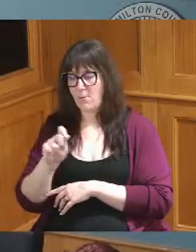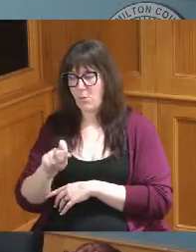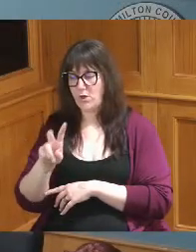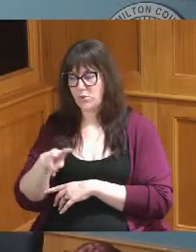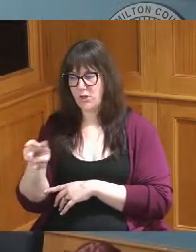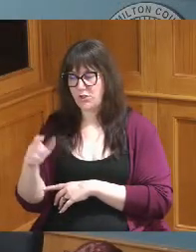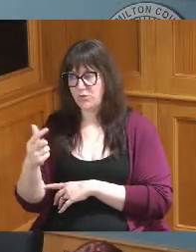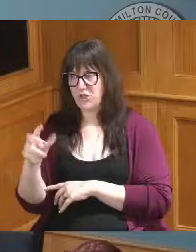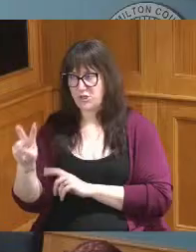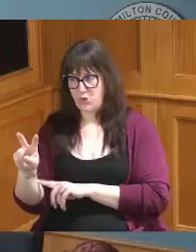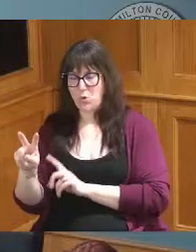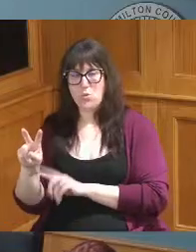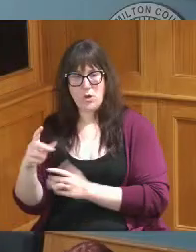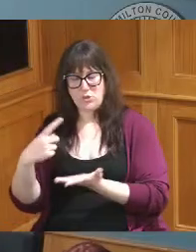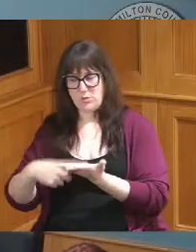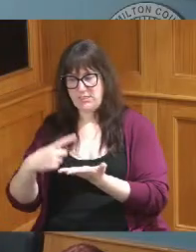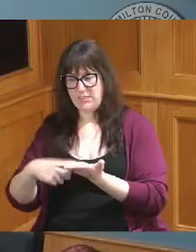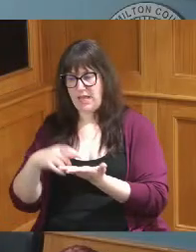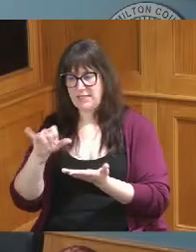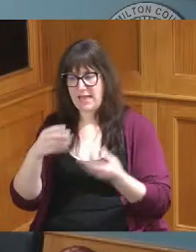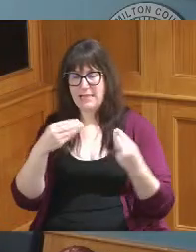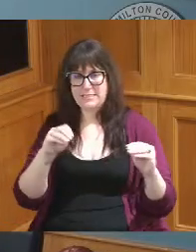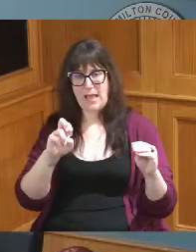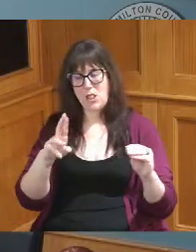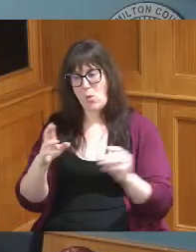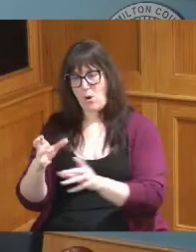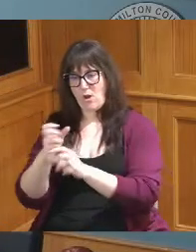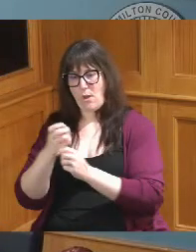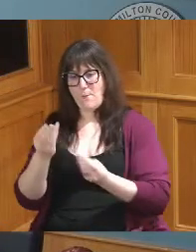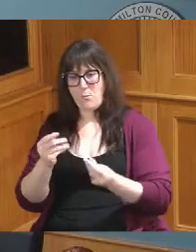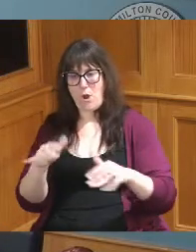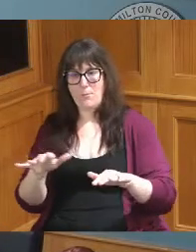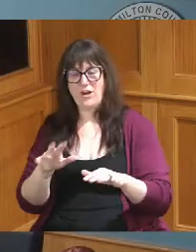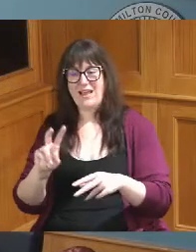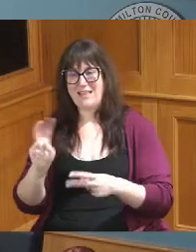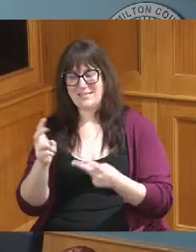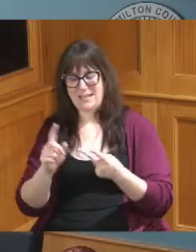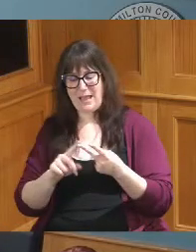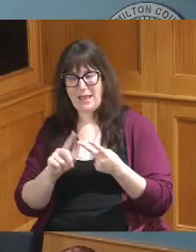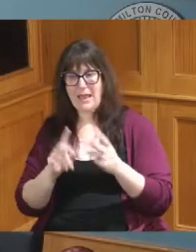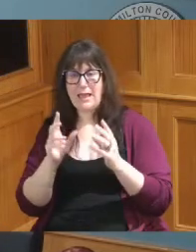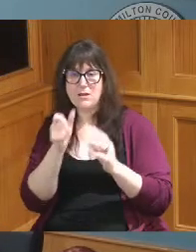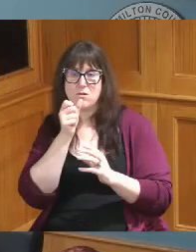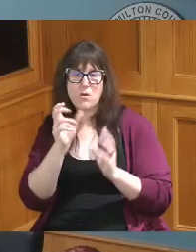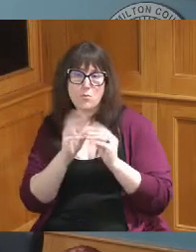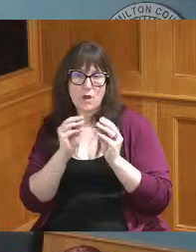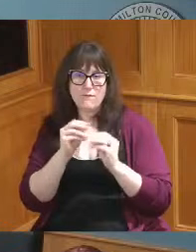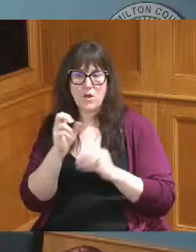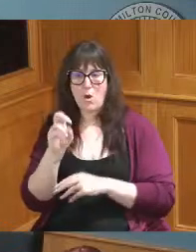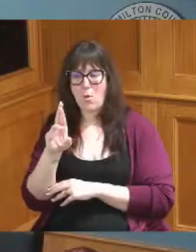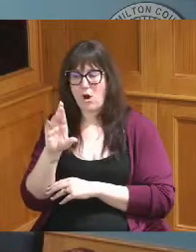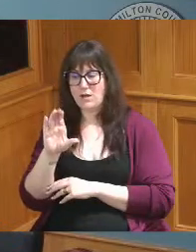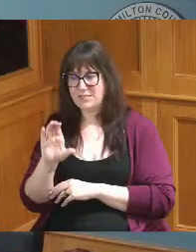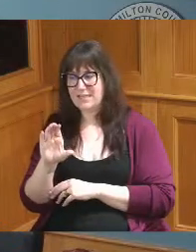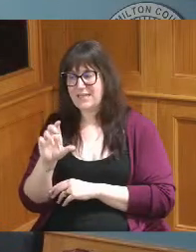121.22G2 to discuss the sale or acquisition of property, and a second executive session pursuant to ORC